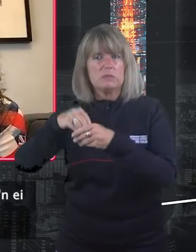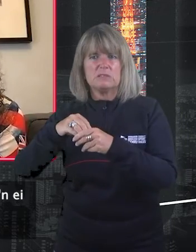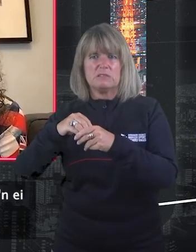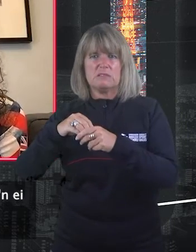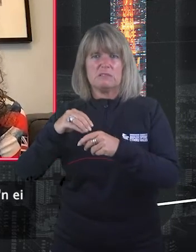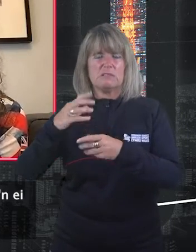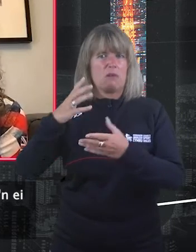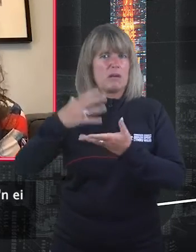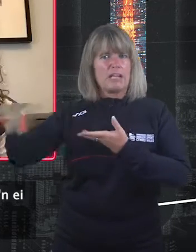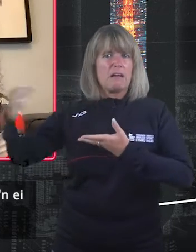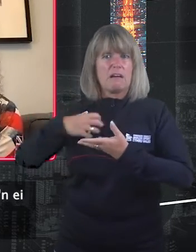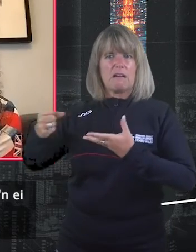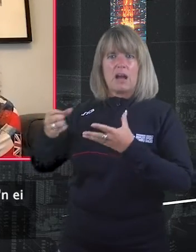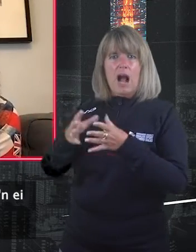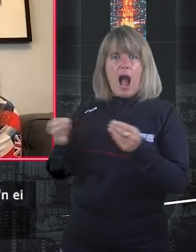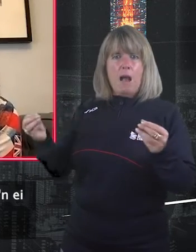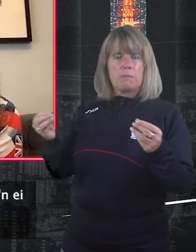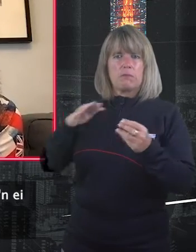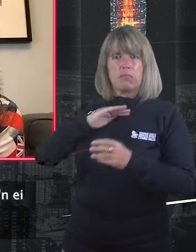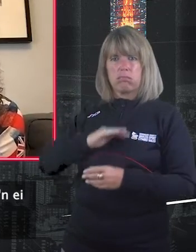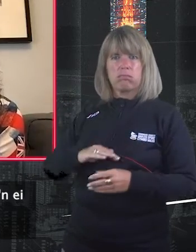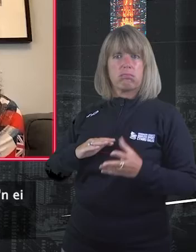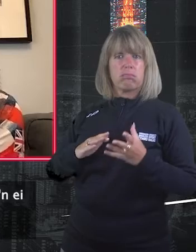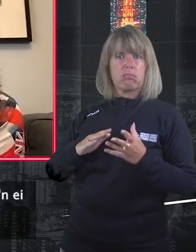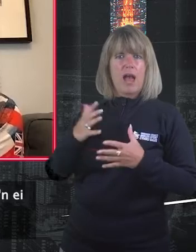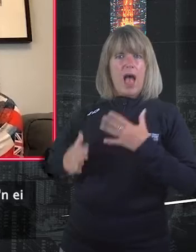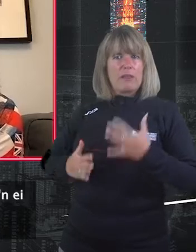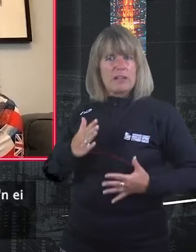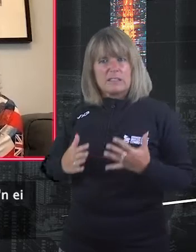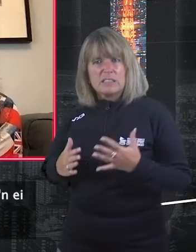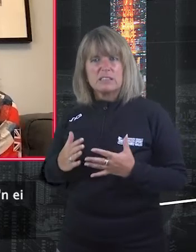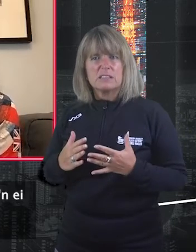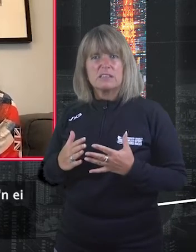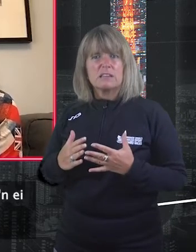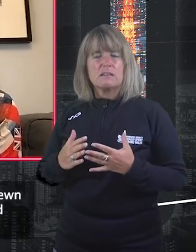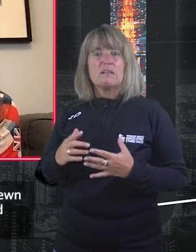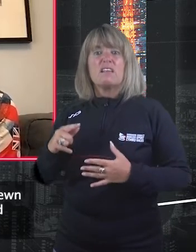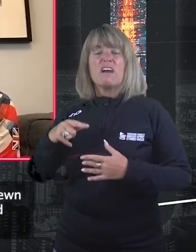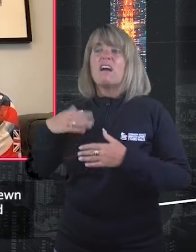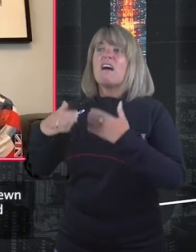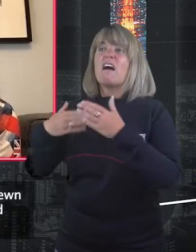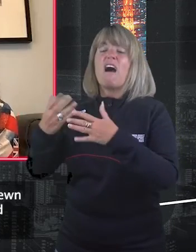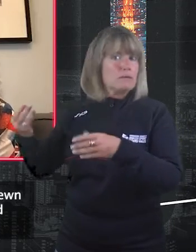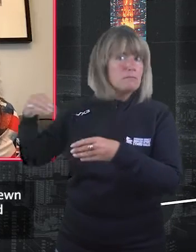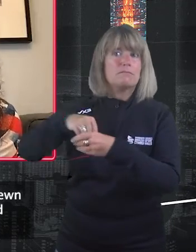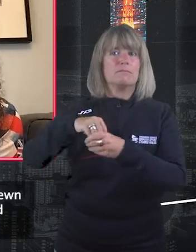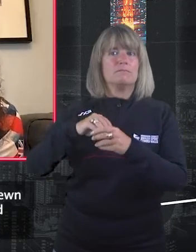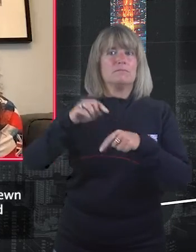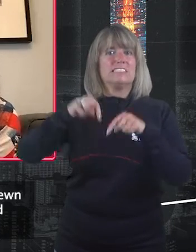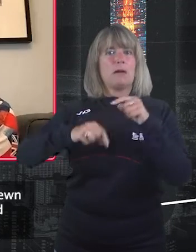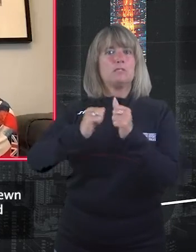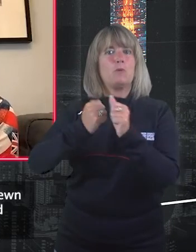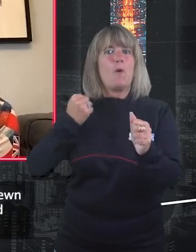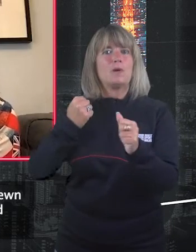And, you know, there was this kind of gaping hole in my life where competing and being an athlete had been. And, you know, I eventually got back